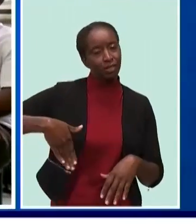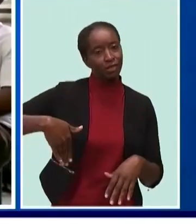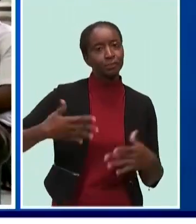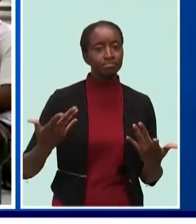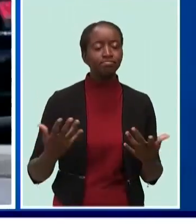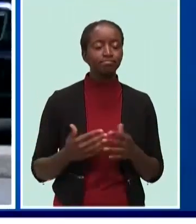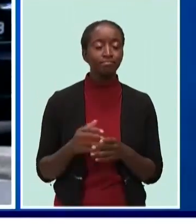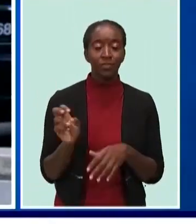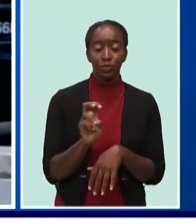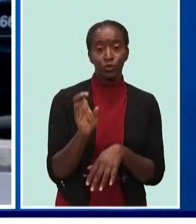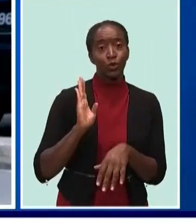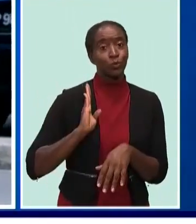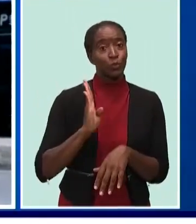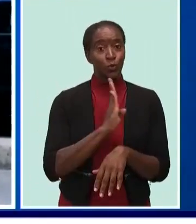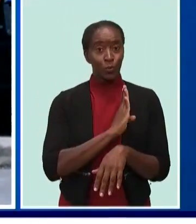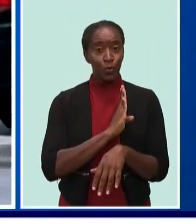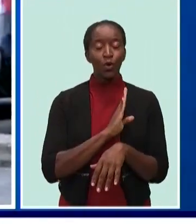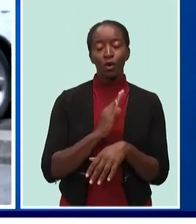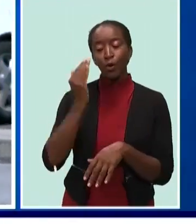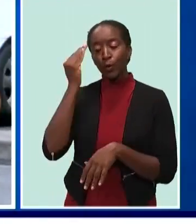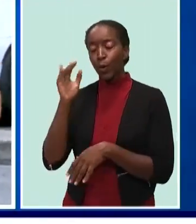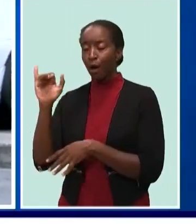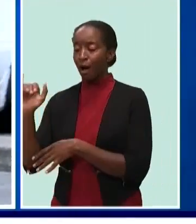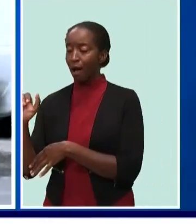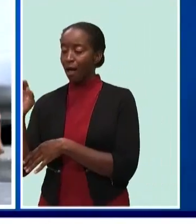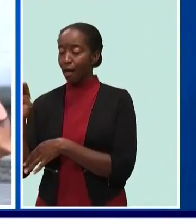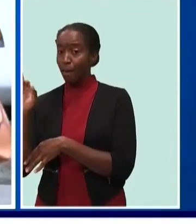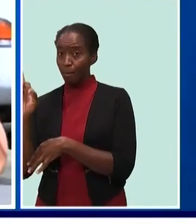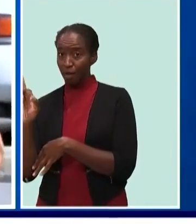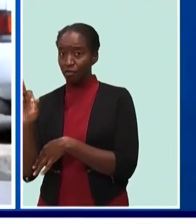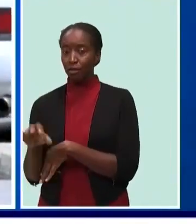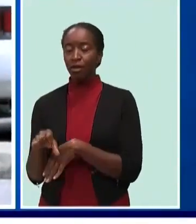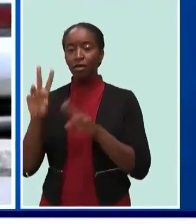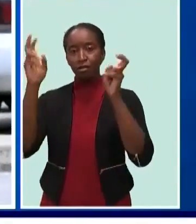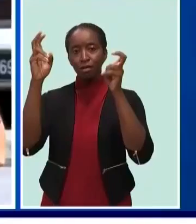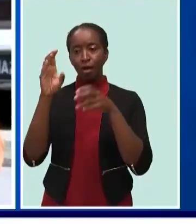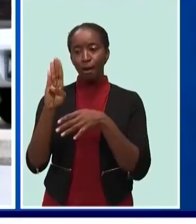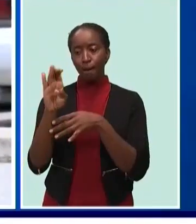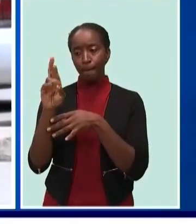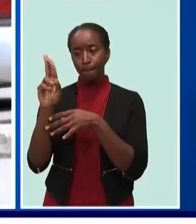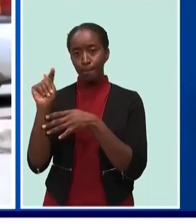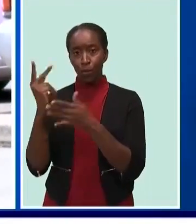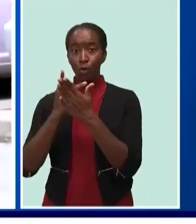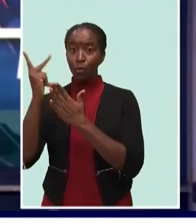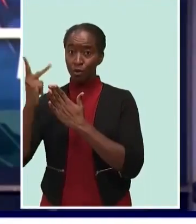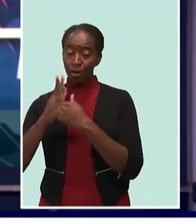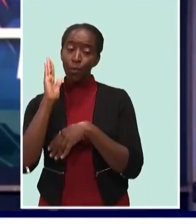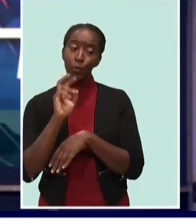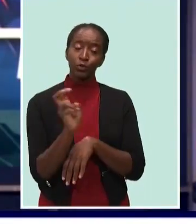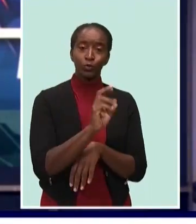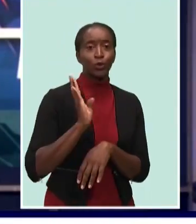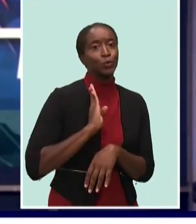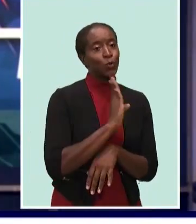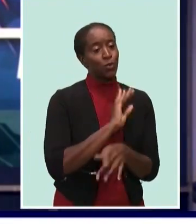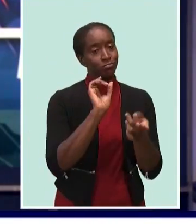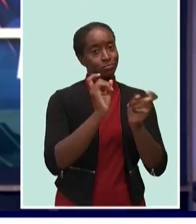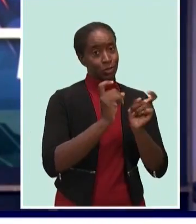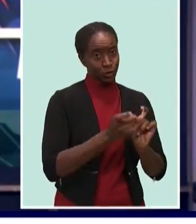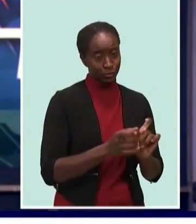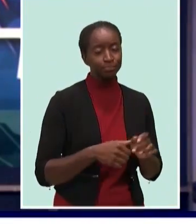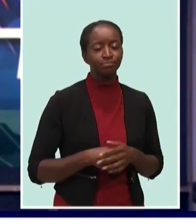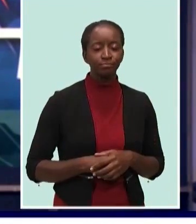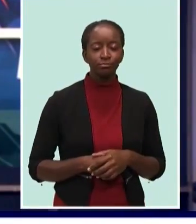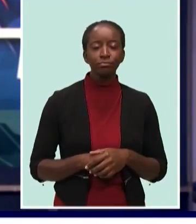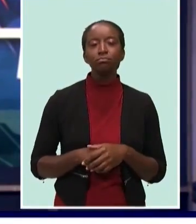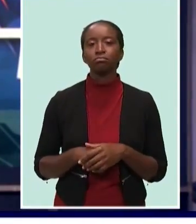earmarked for major changes under the BERT program with the IMF. Rianne Phillips, CBC News. Well, a government minister is